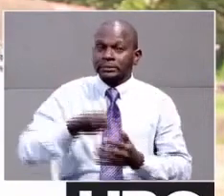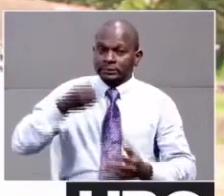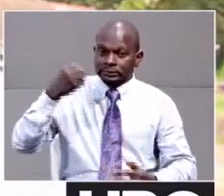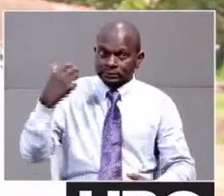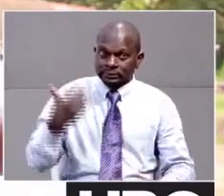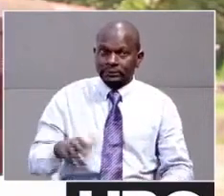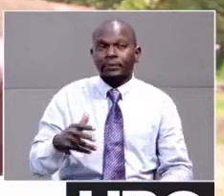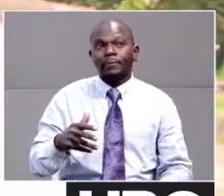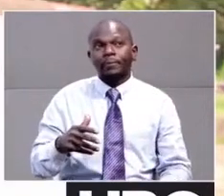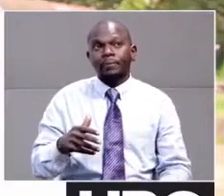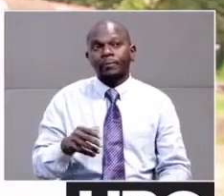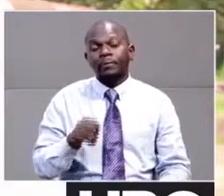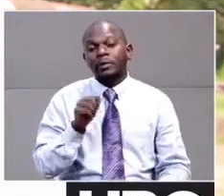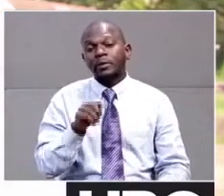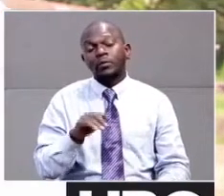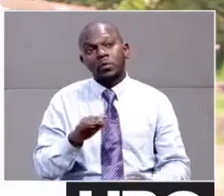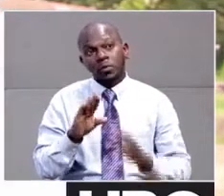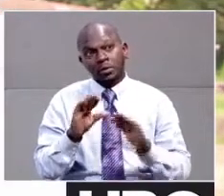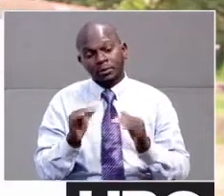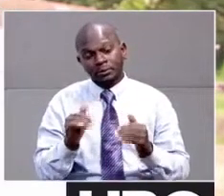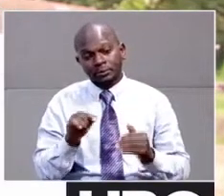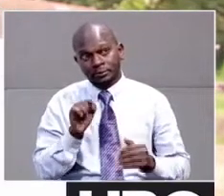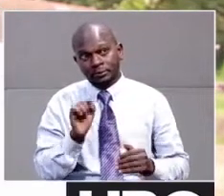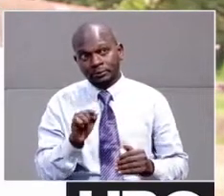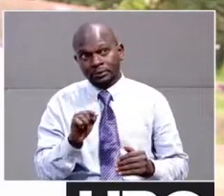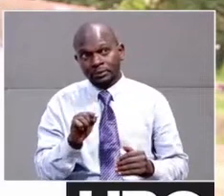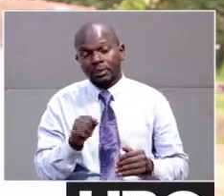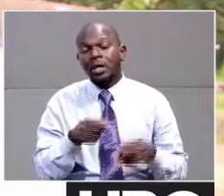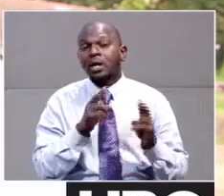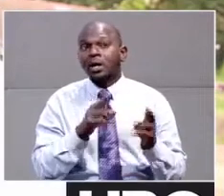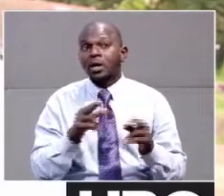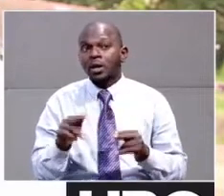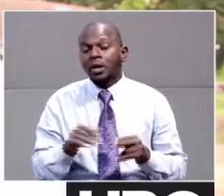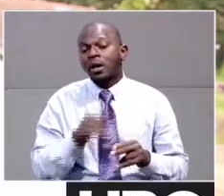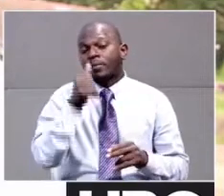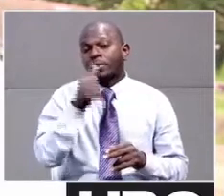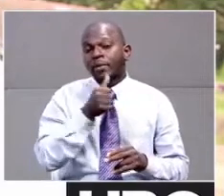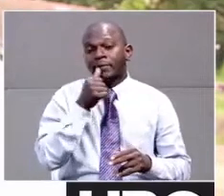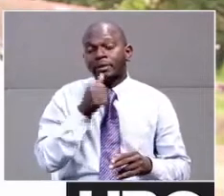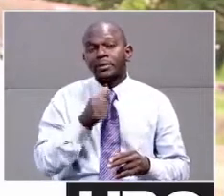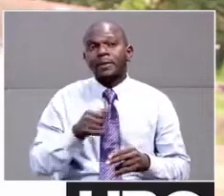cumbersome. Those who can afford. But normally we use the private means.